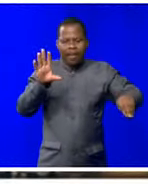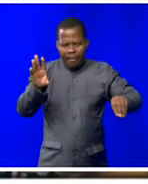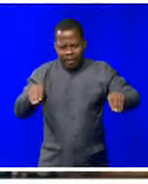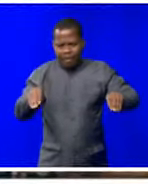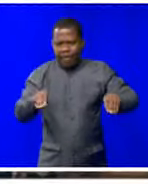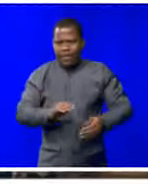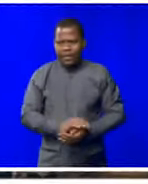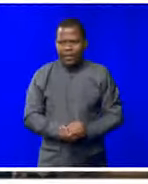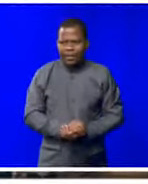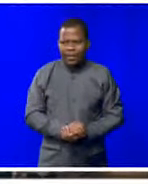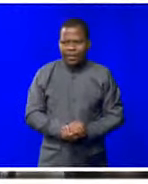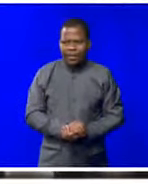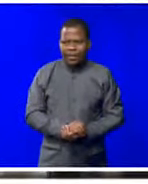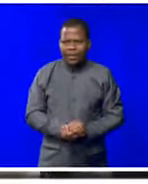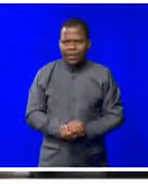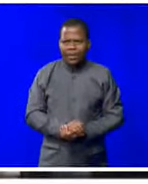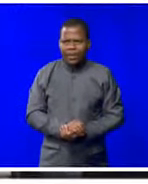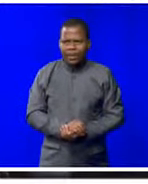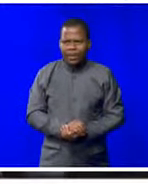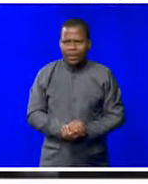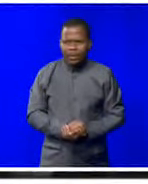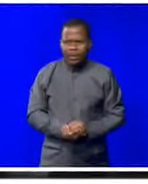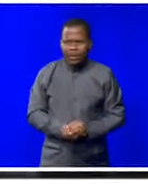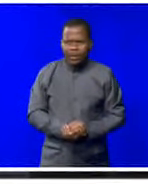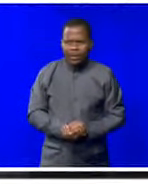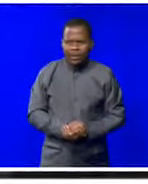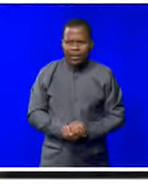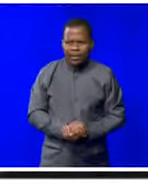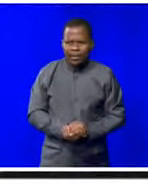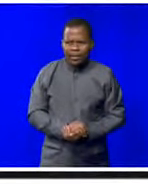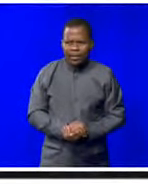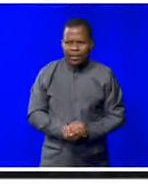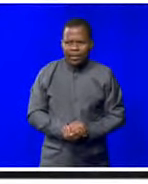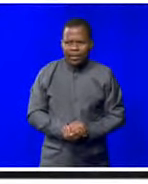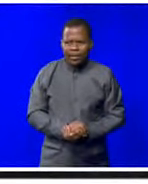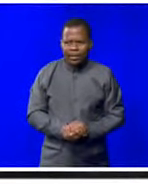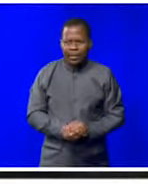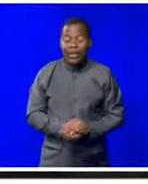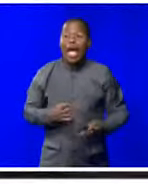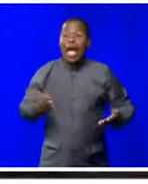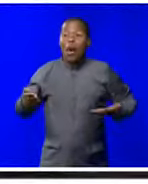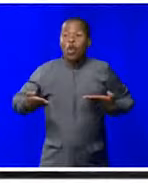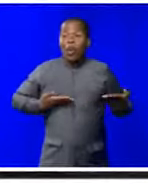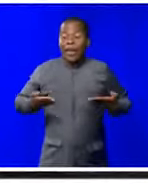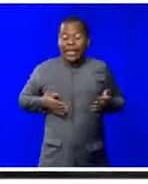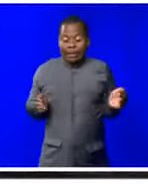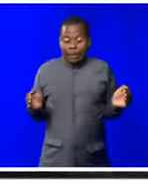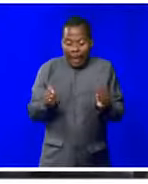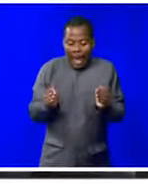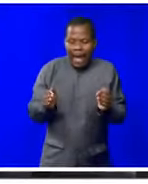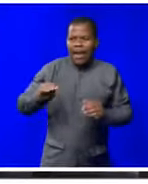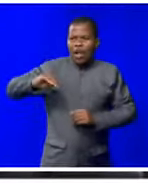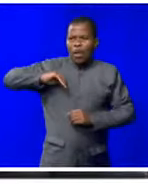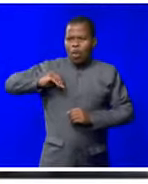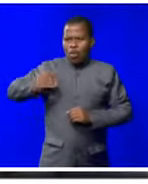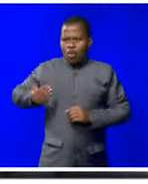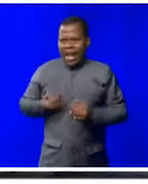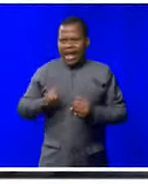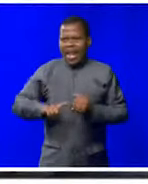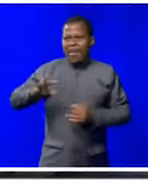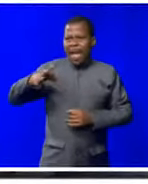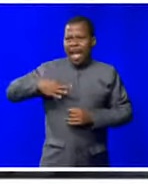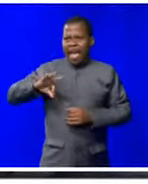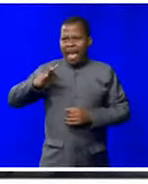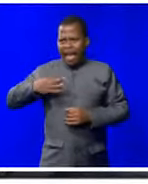support. The export opportunities for producers, especially small and medium enterprises, and the coordination of